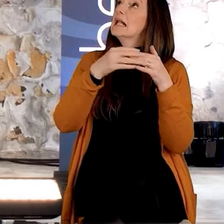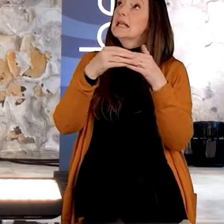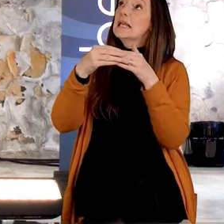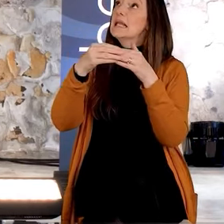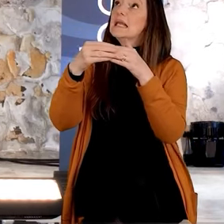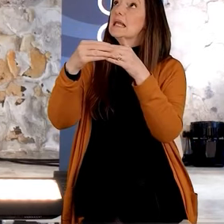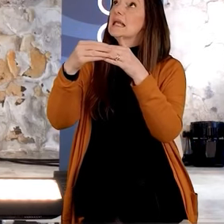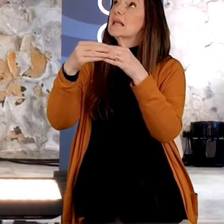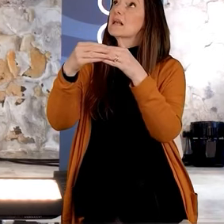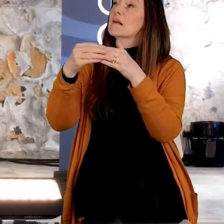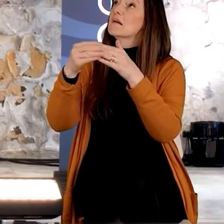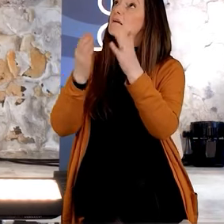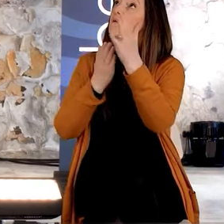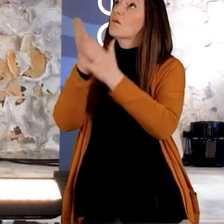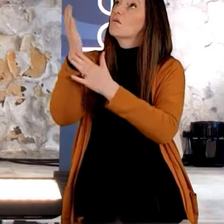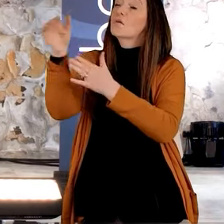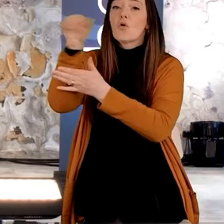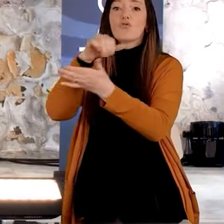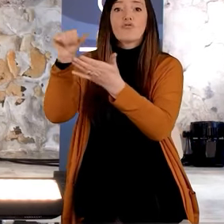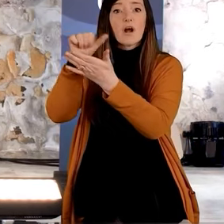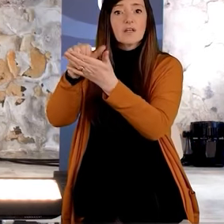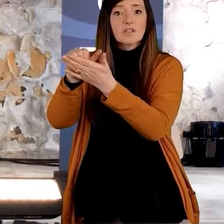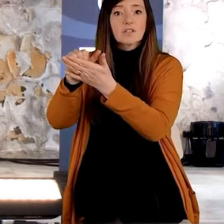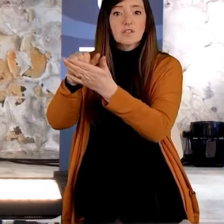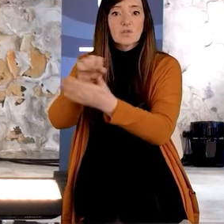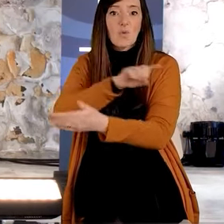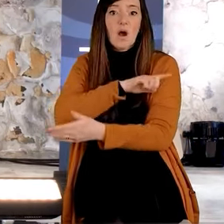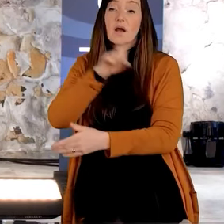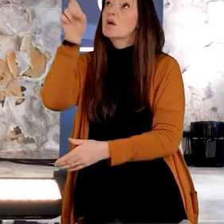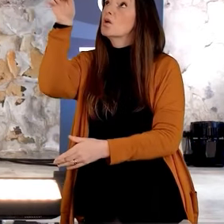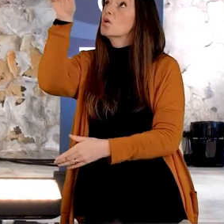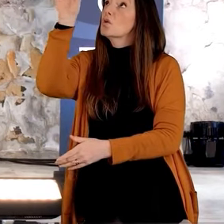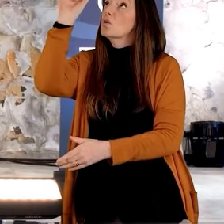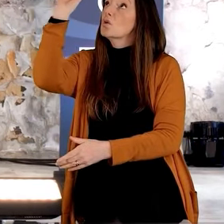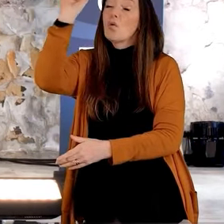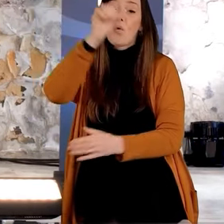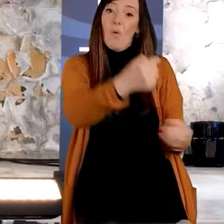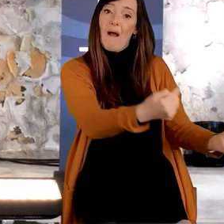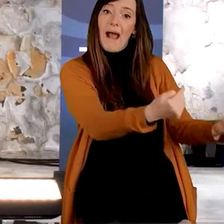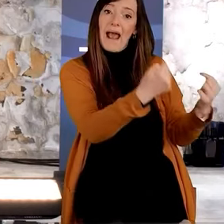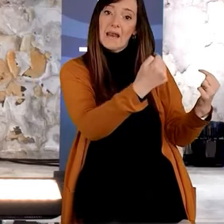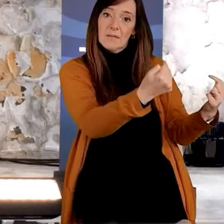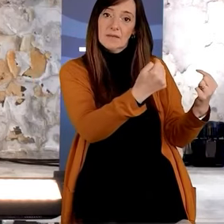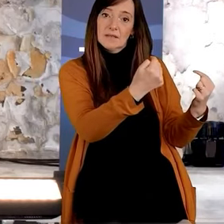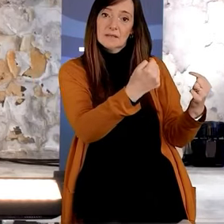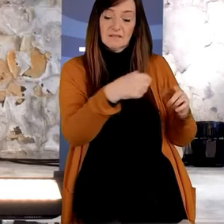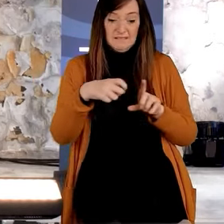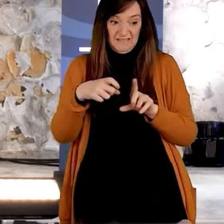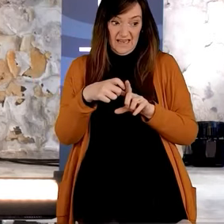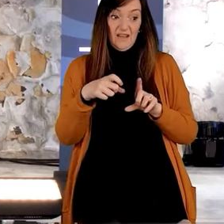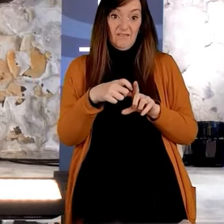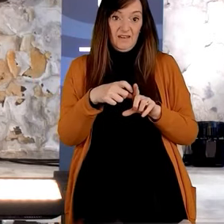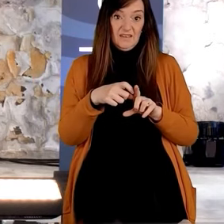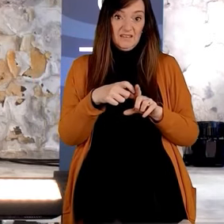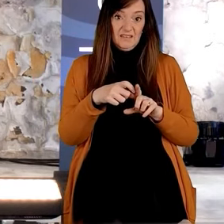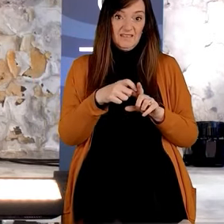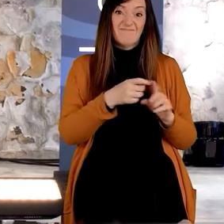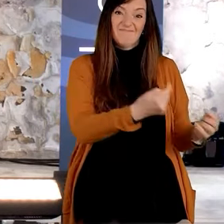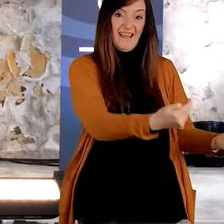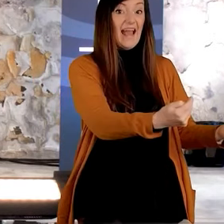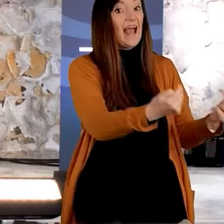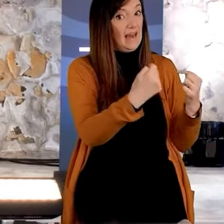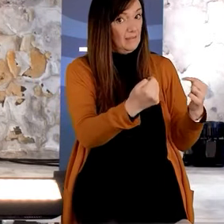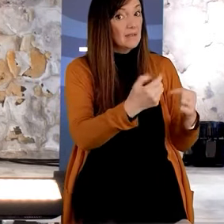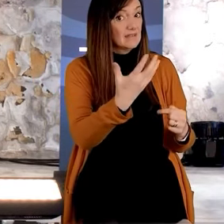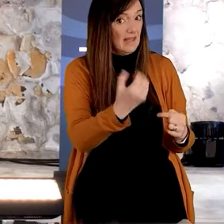your righteousness because of my enemies." David is surrounded by enemies, just as years later Jesus will be surrounded by enemies.